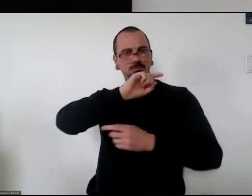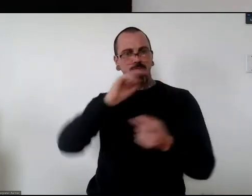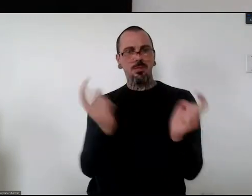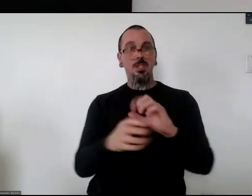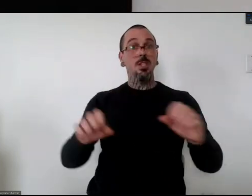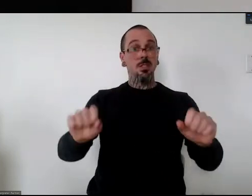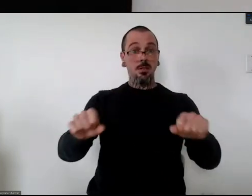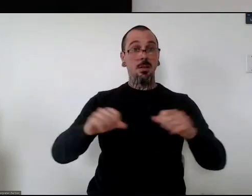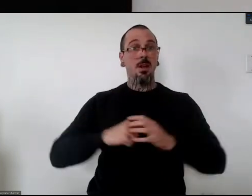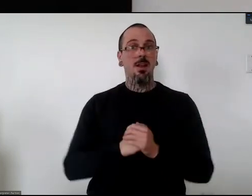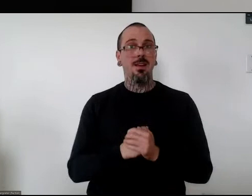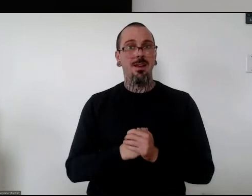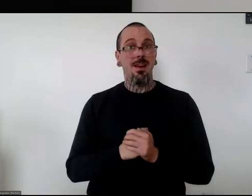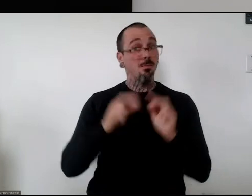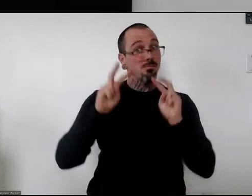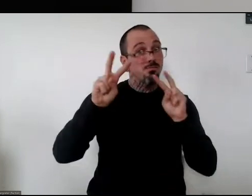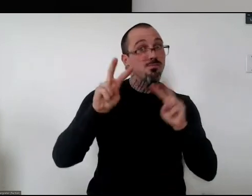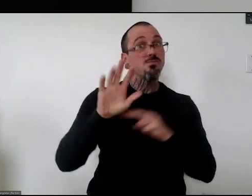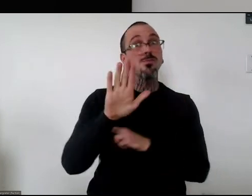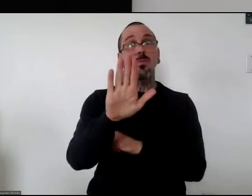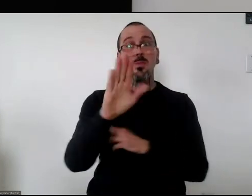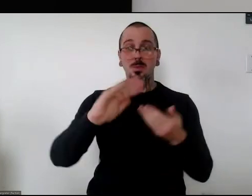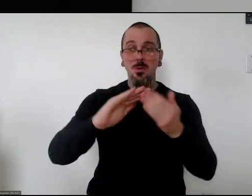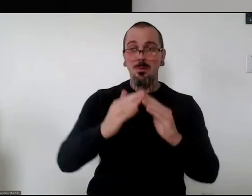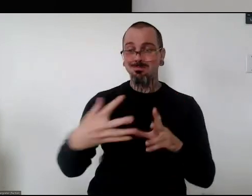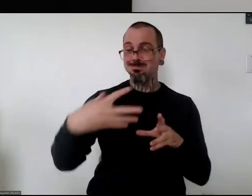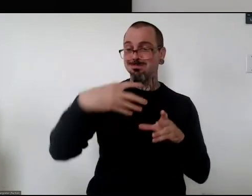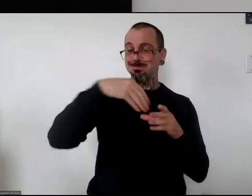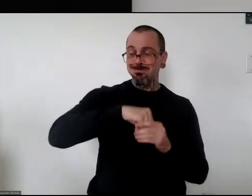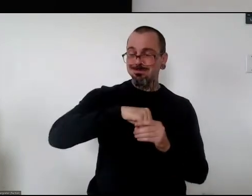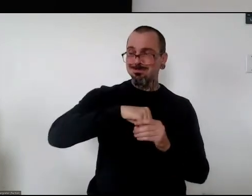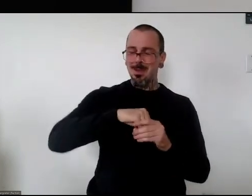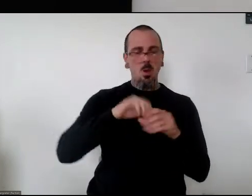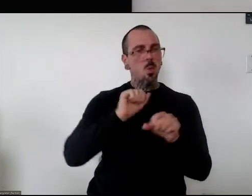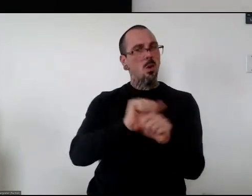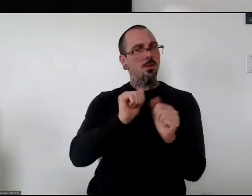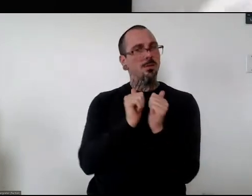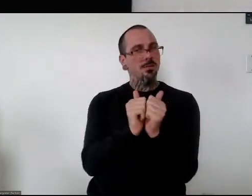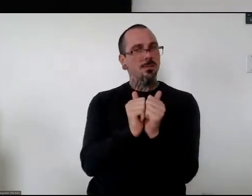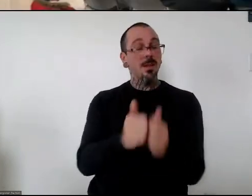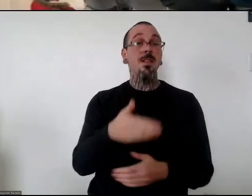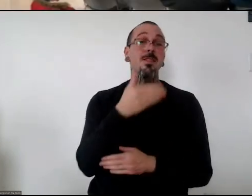work with you in community. Thank you. Be safe. Stay well.